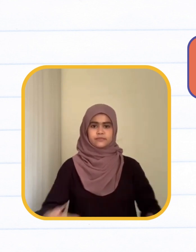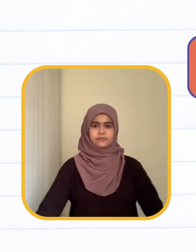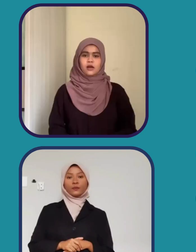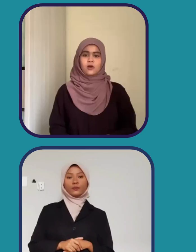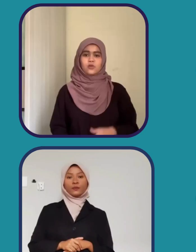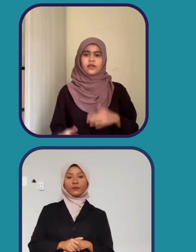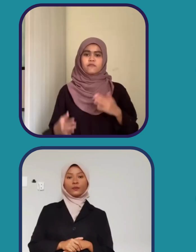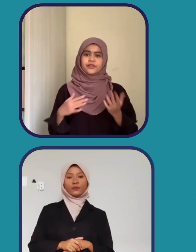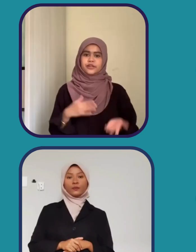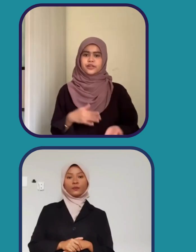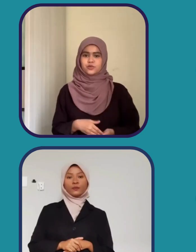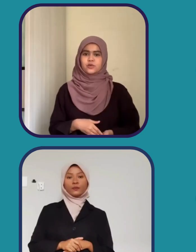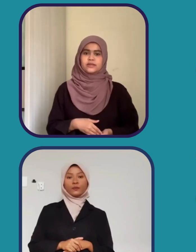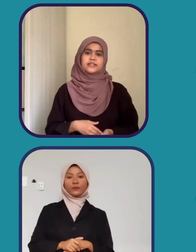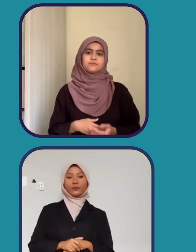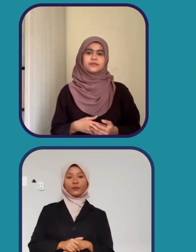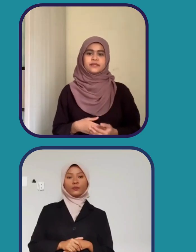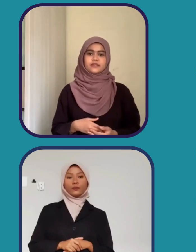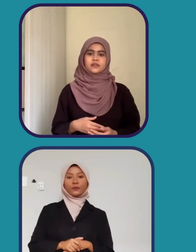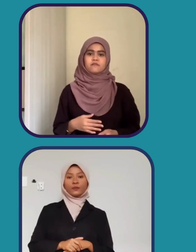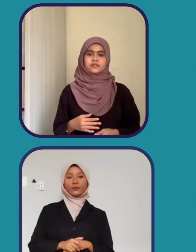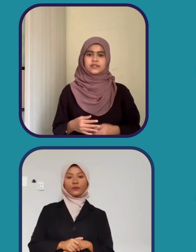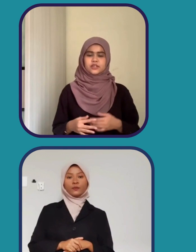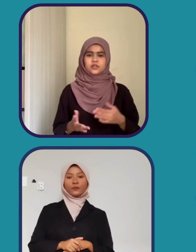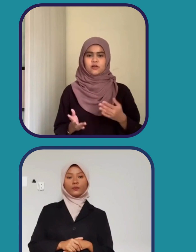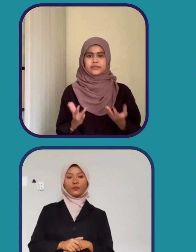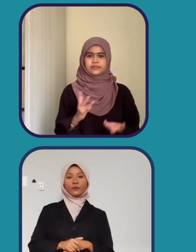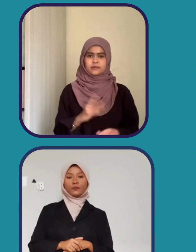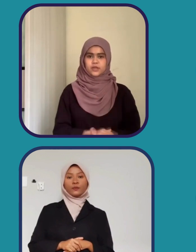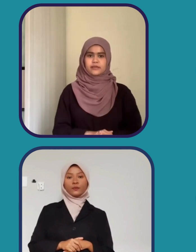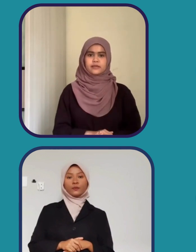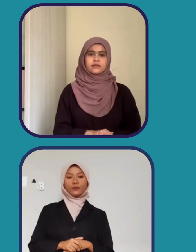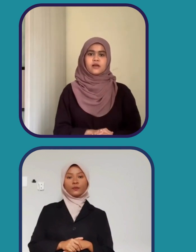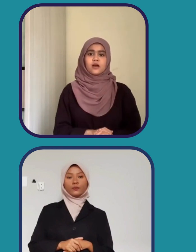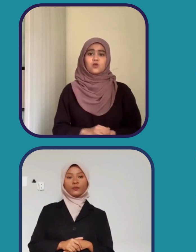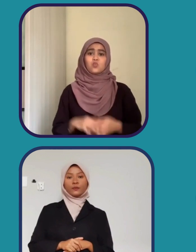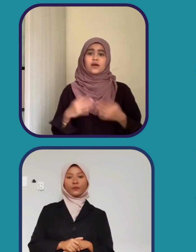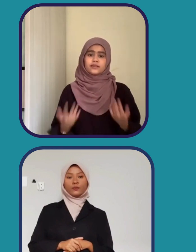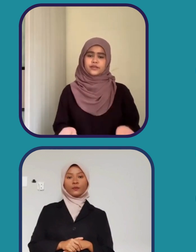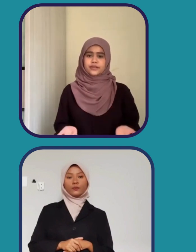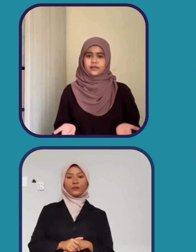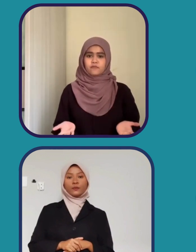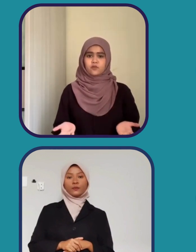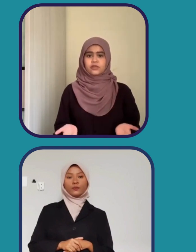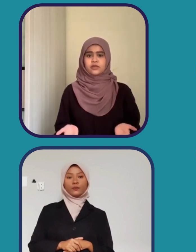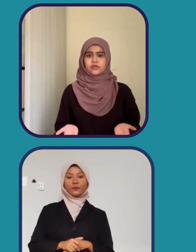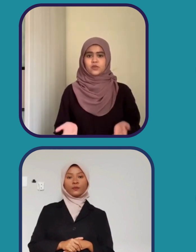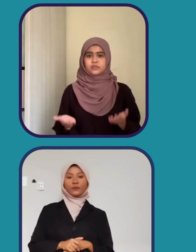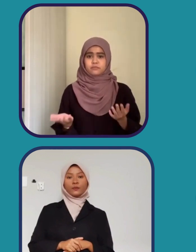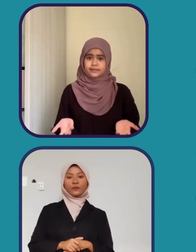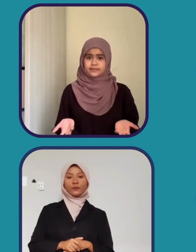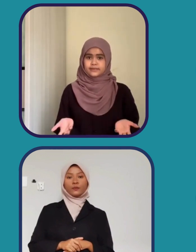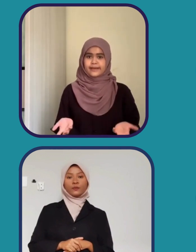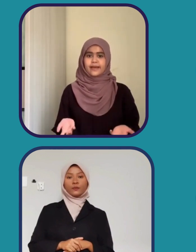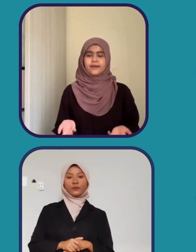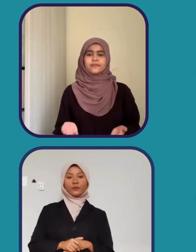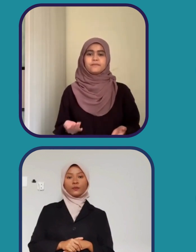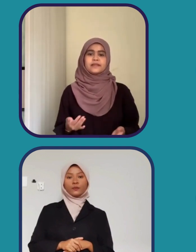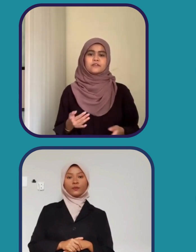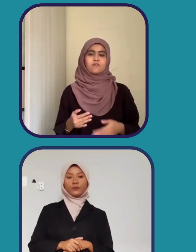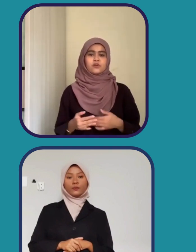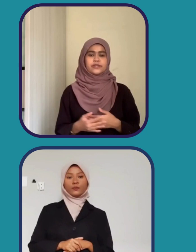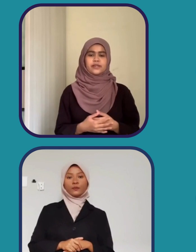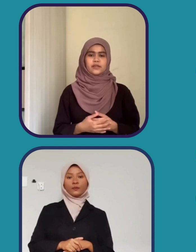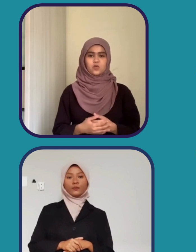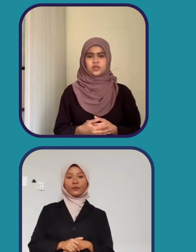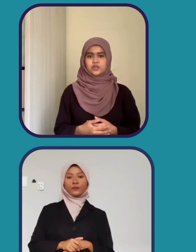data. Without further ado, let's begin the conversation on this subject. What learning a foreign language means and the